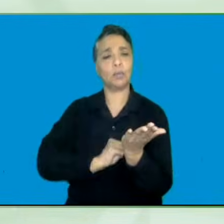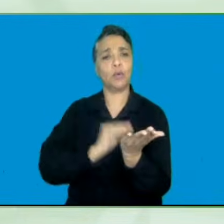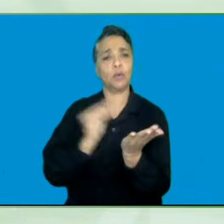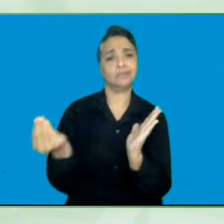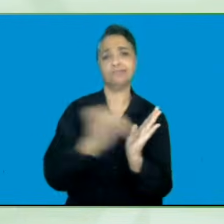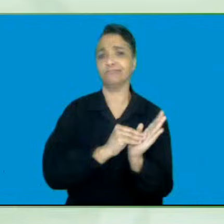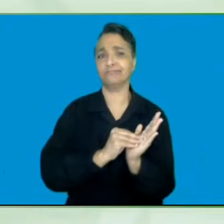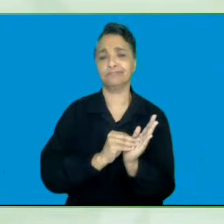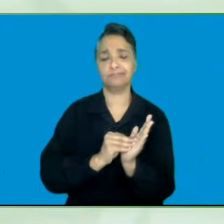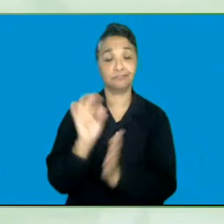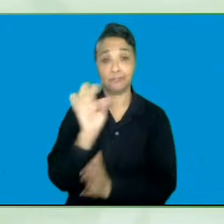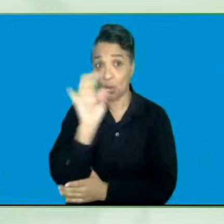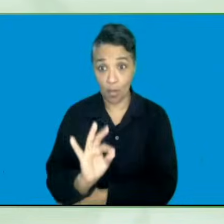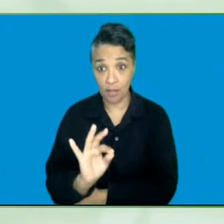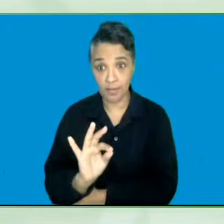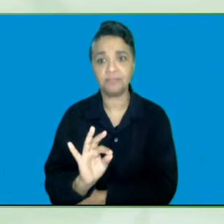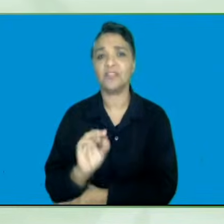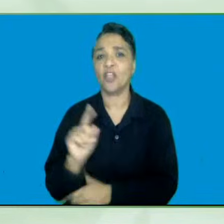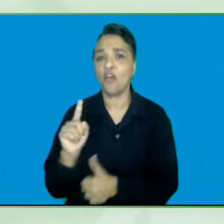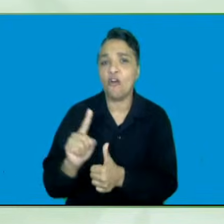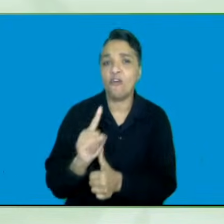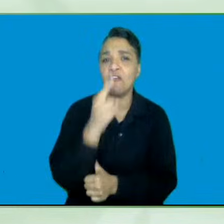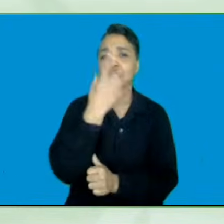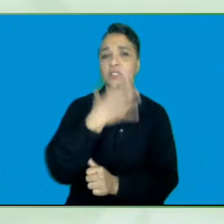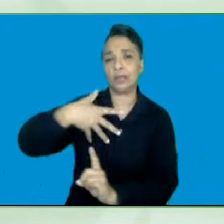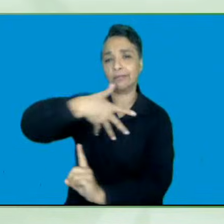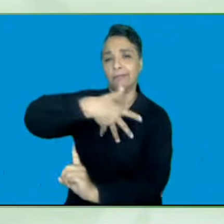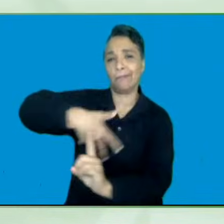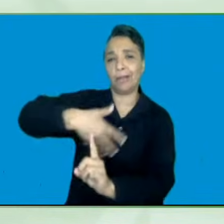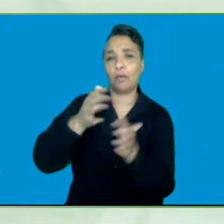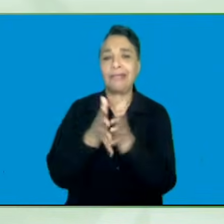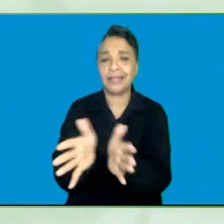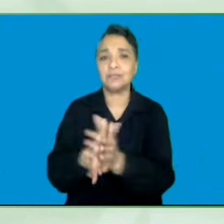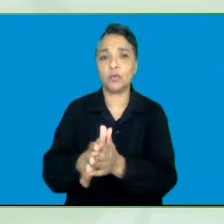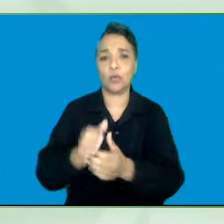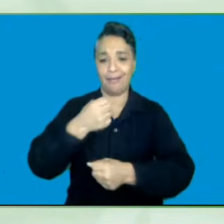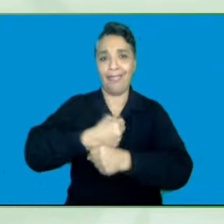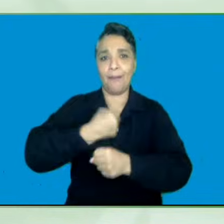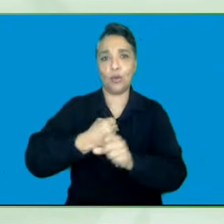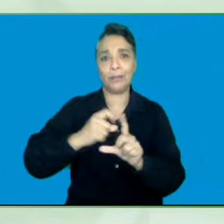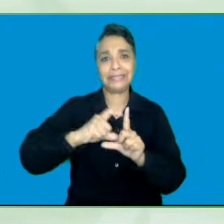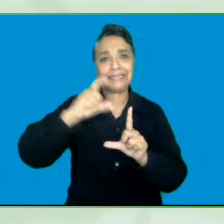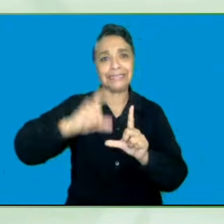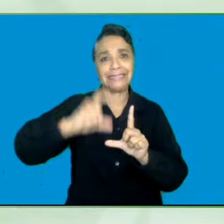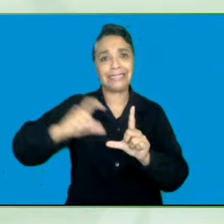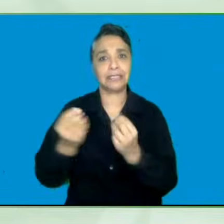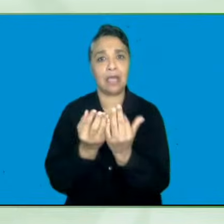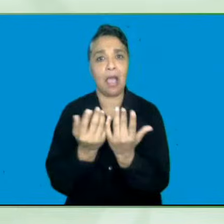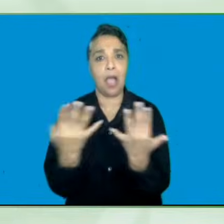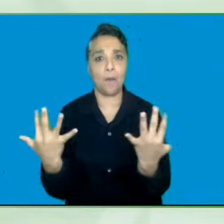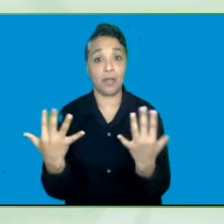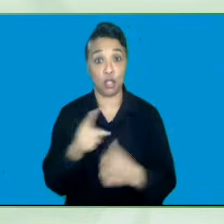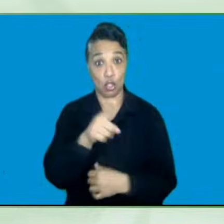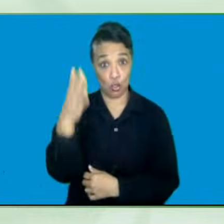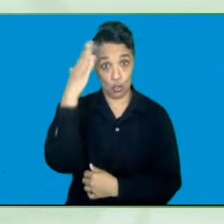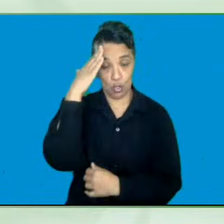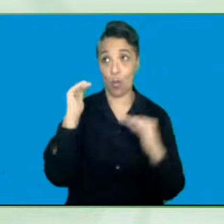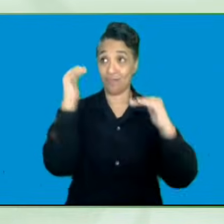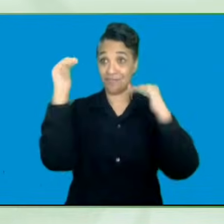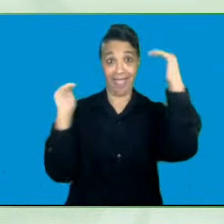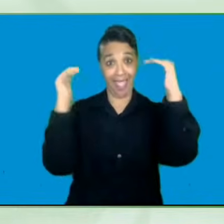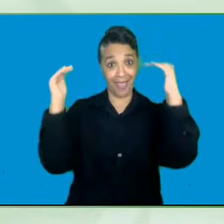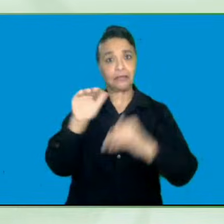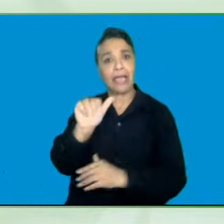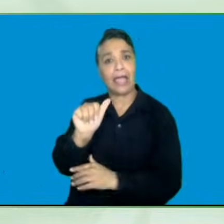I think it would be helpful to start with some statistics, some employment statistics. So did you know that adults with ADHD